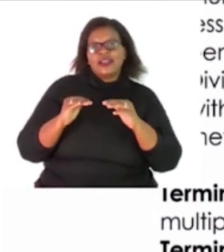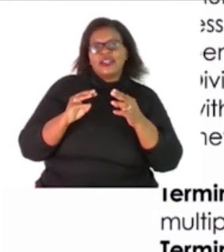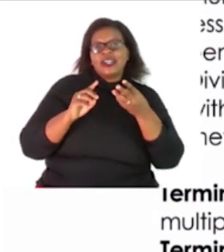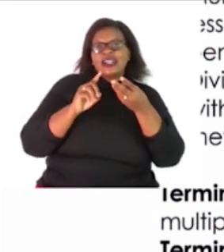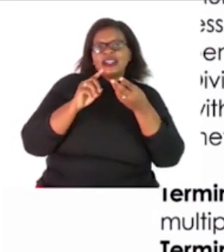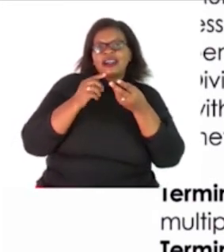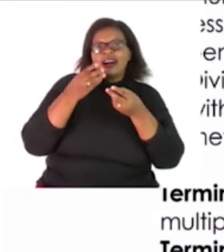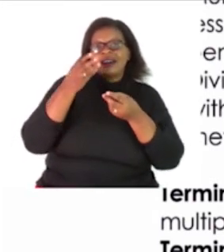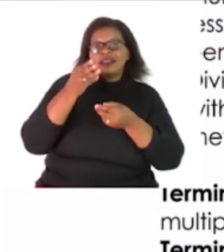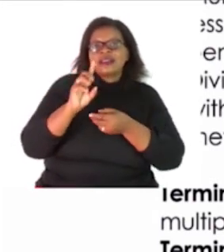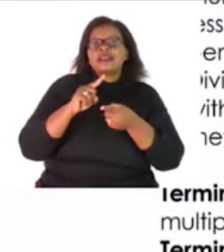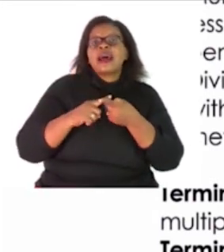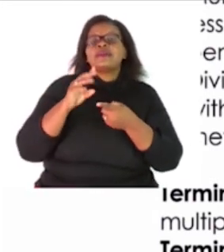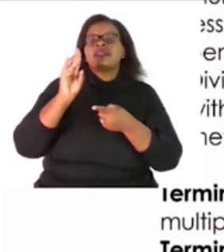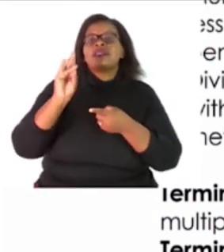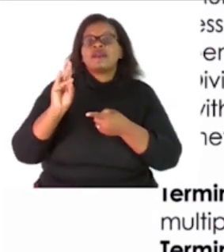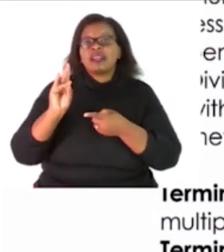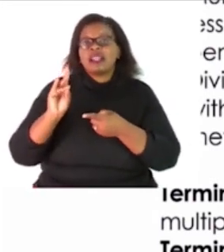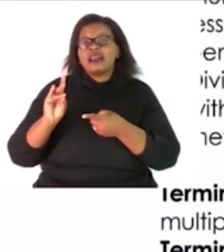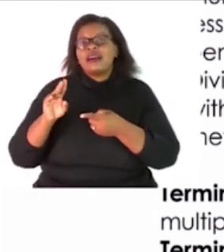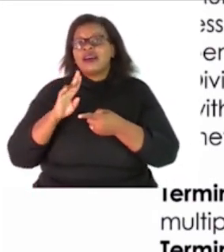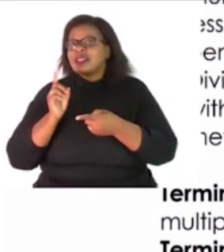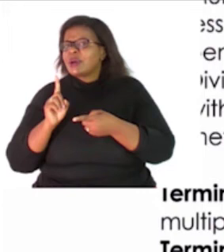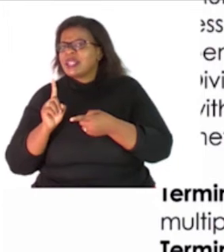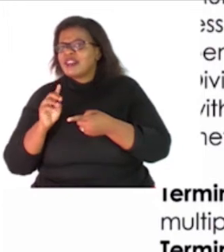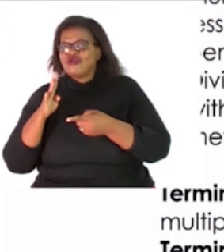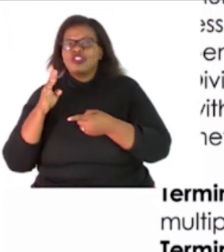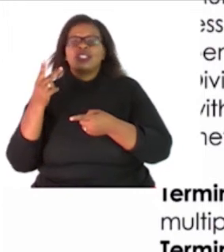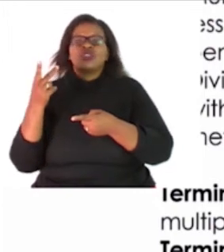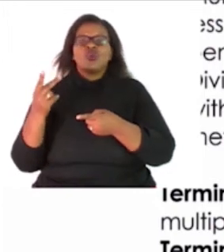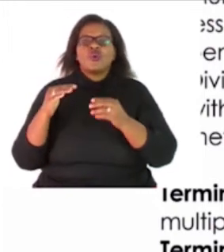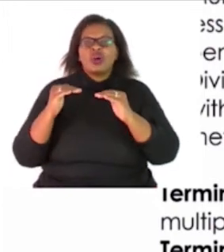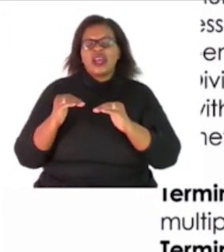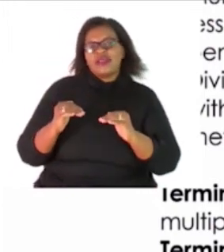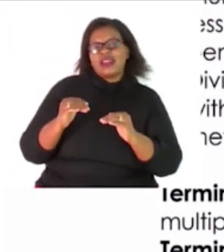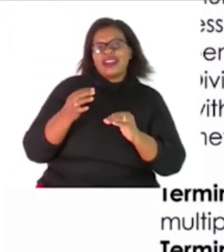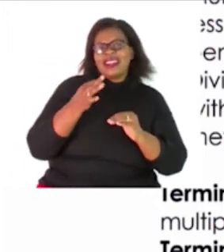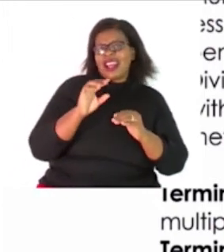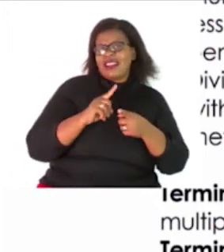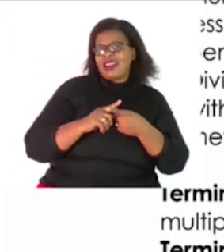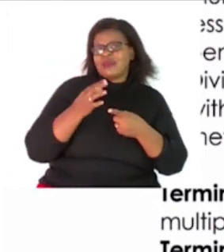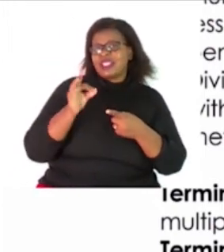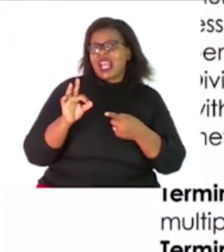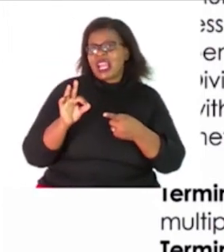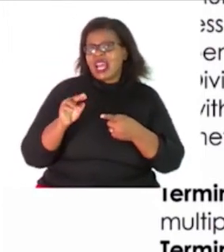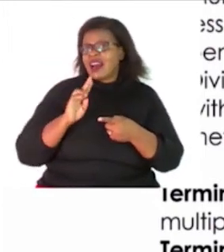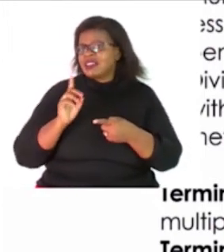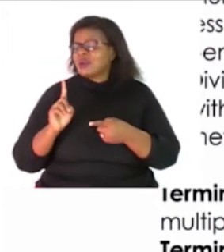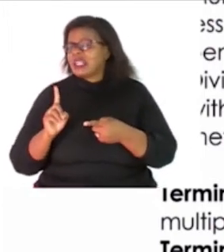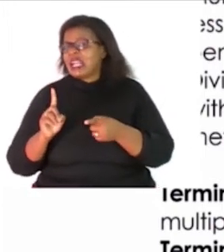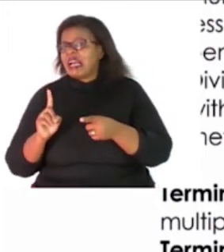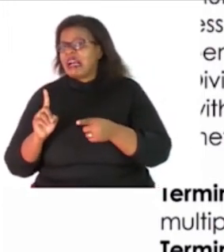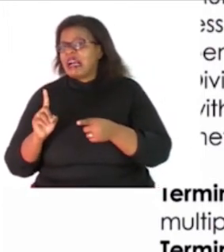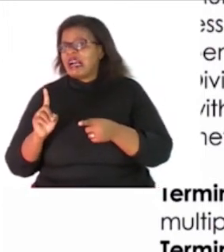times 7. What is the answer? 42. 9 times 9.